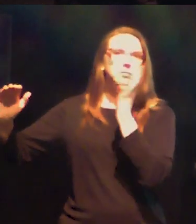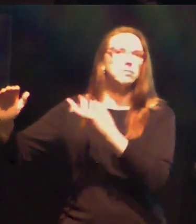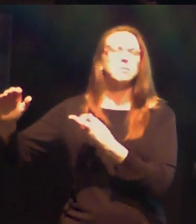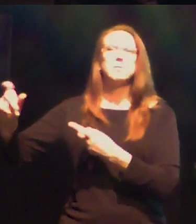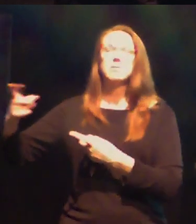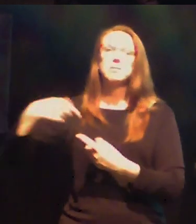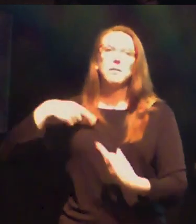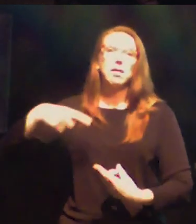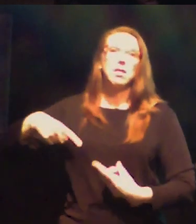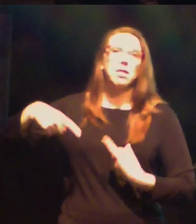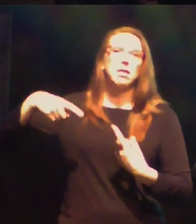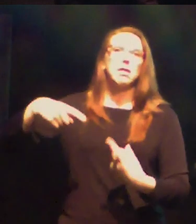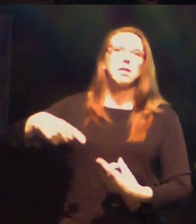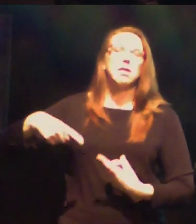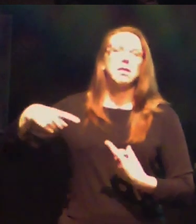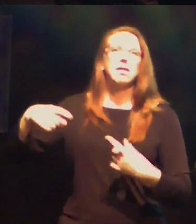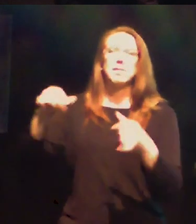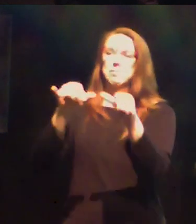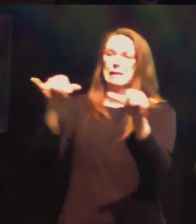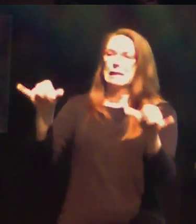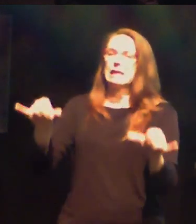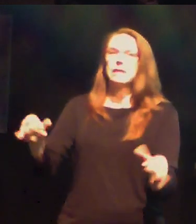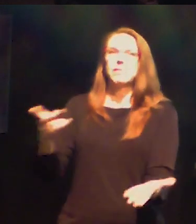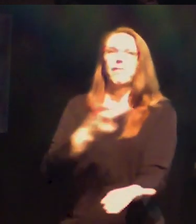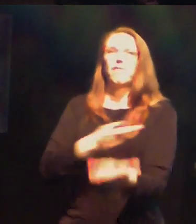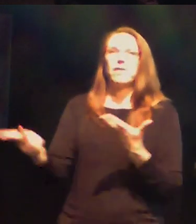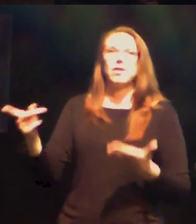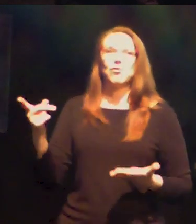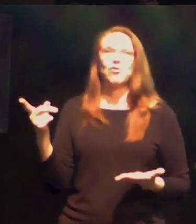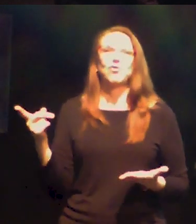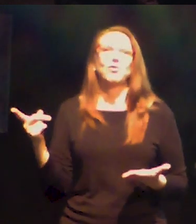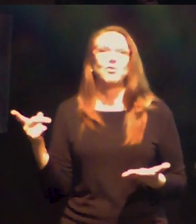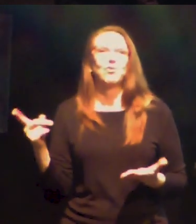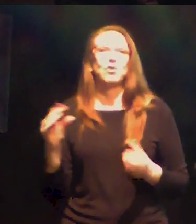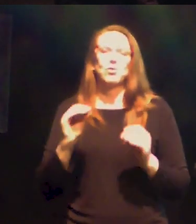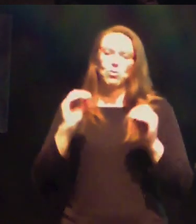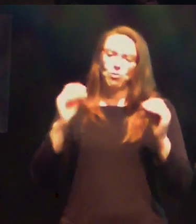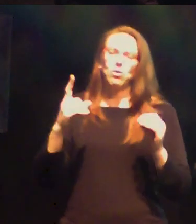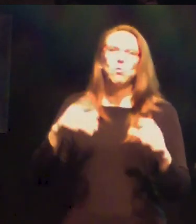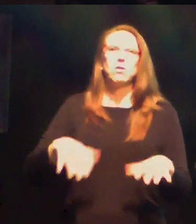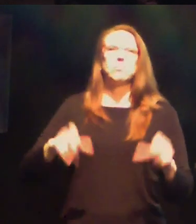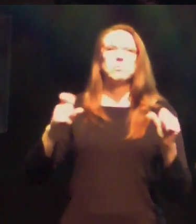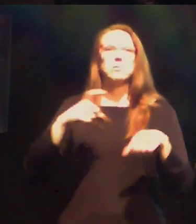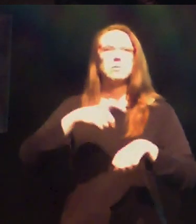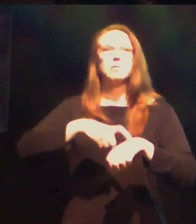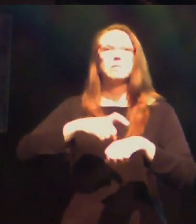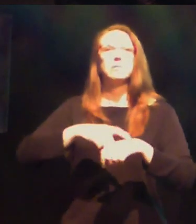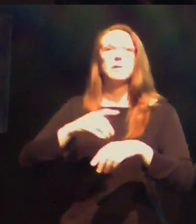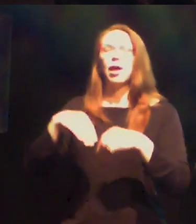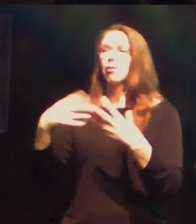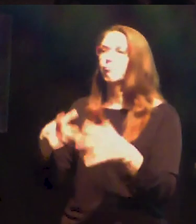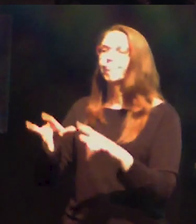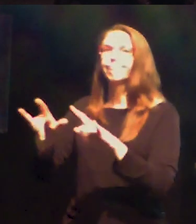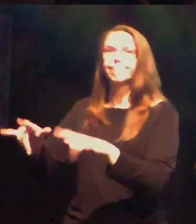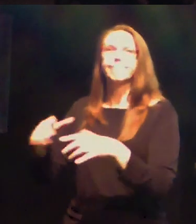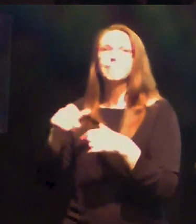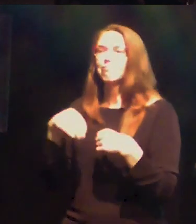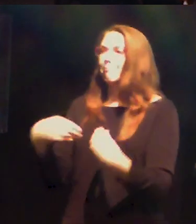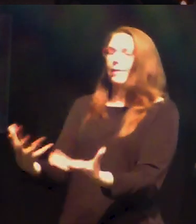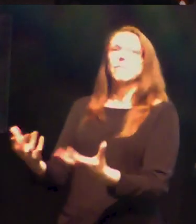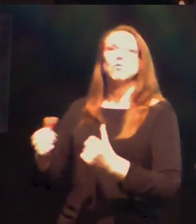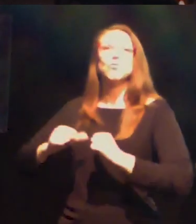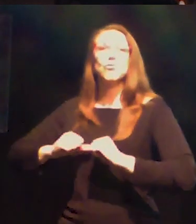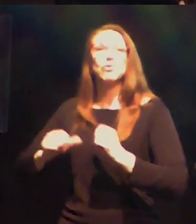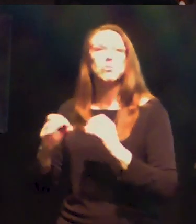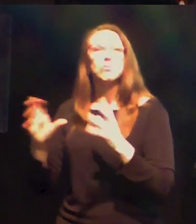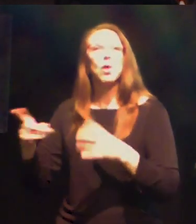many difficulties because the system failed her, because no one took the time to listen. No one gave her that space. No one